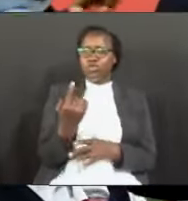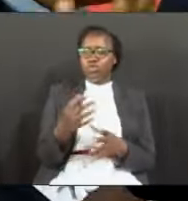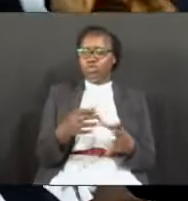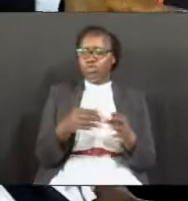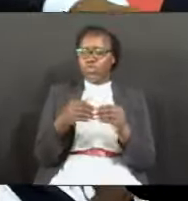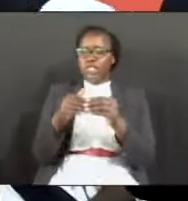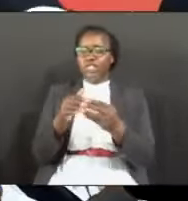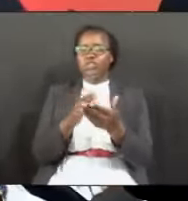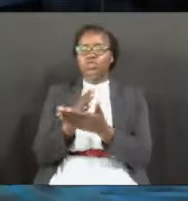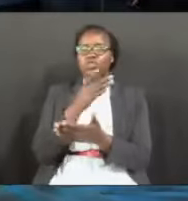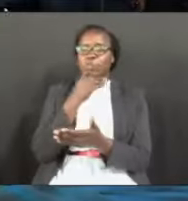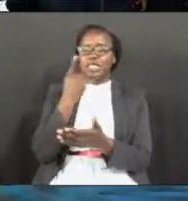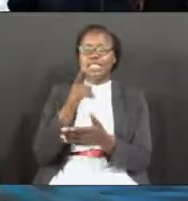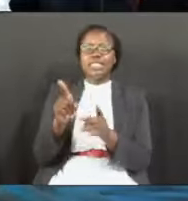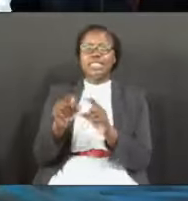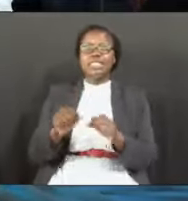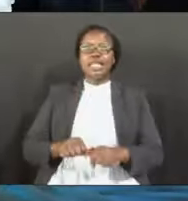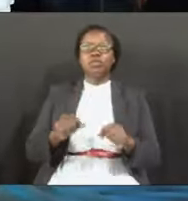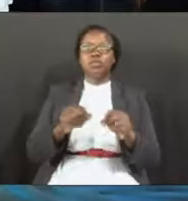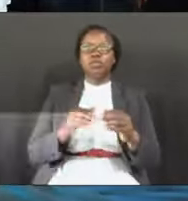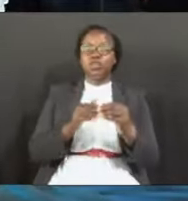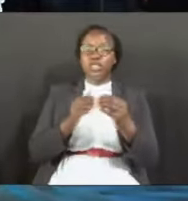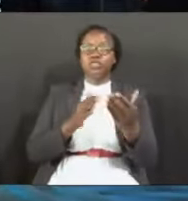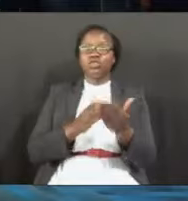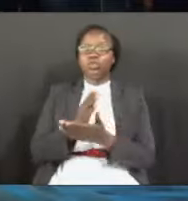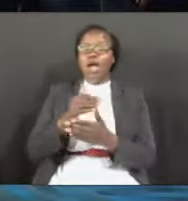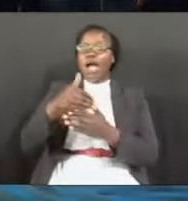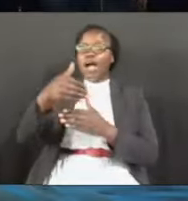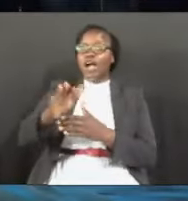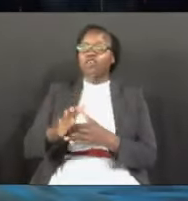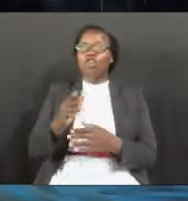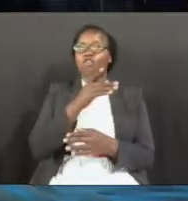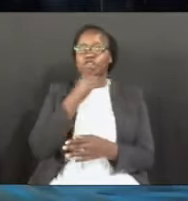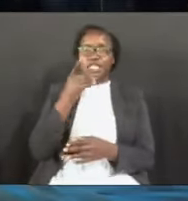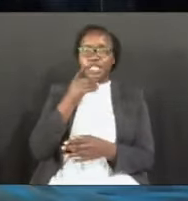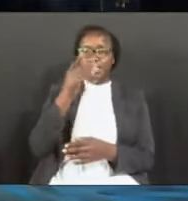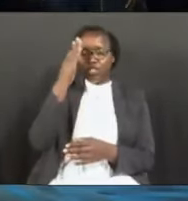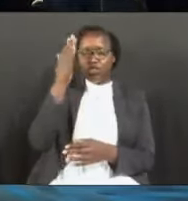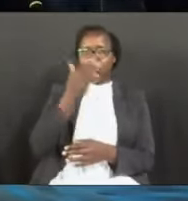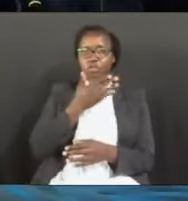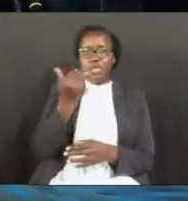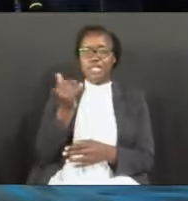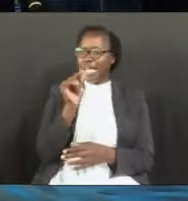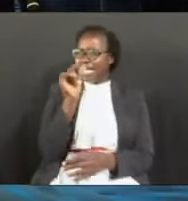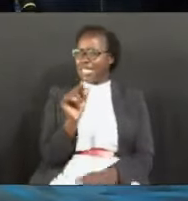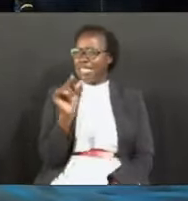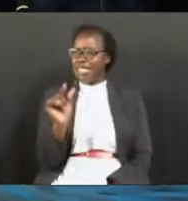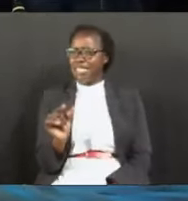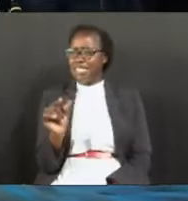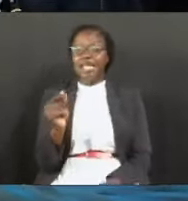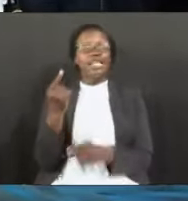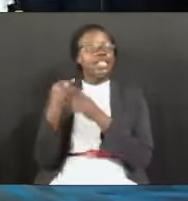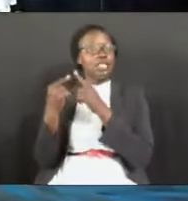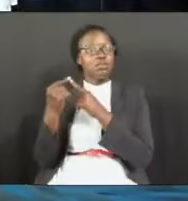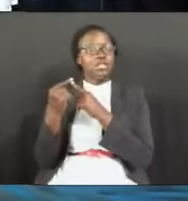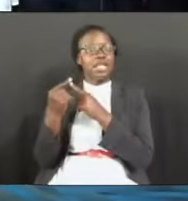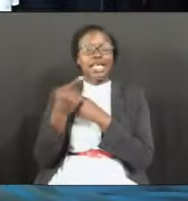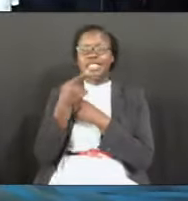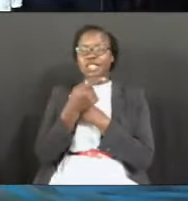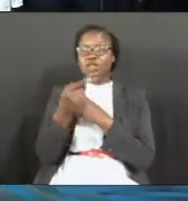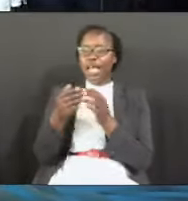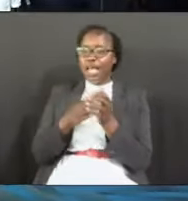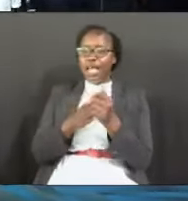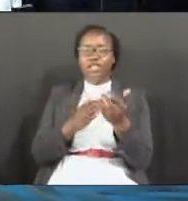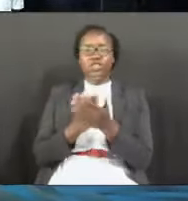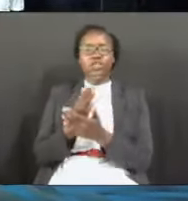through that desert is able to take you out of that desert. He was there with the children of Israel and tells them, I took you through